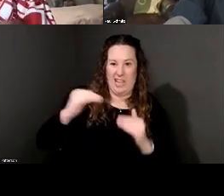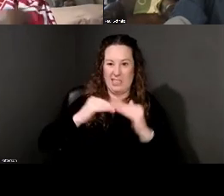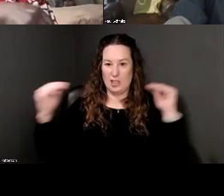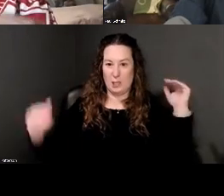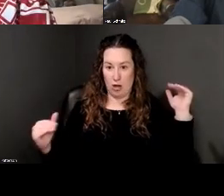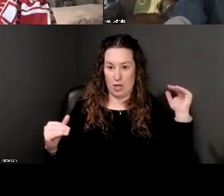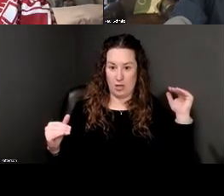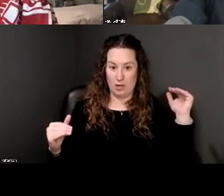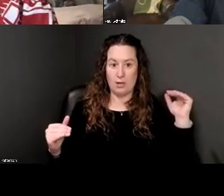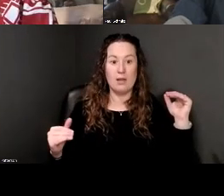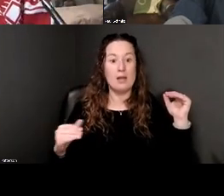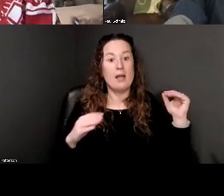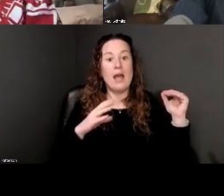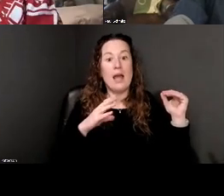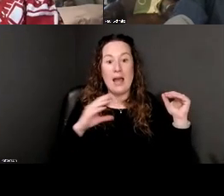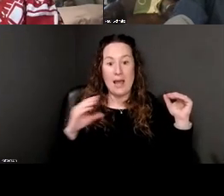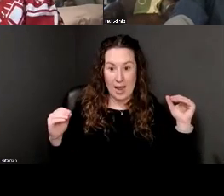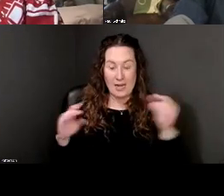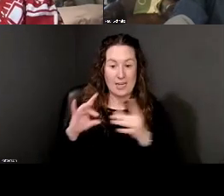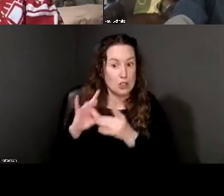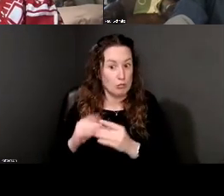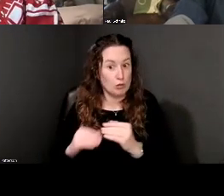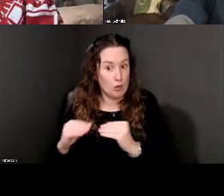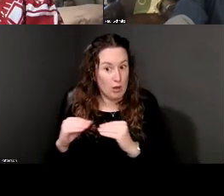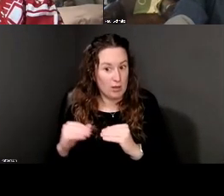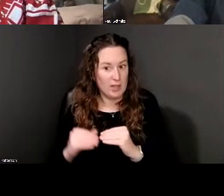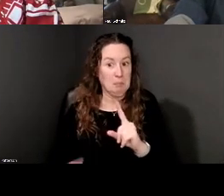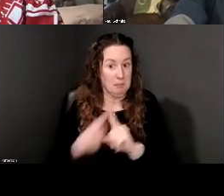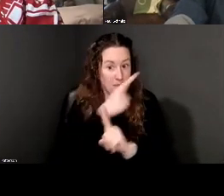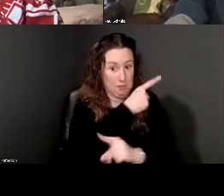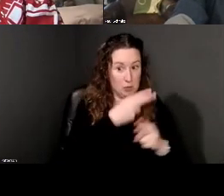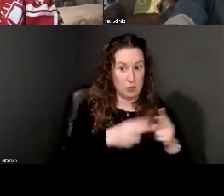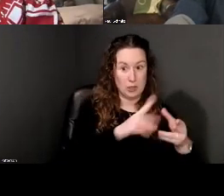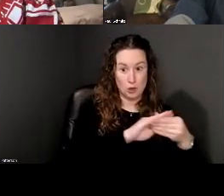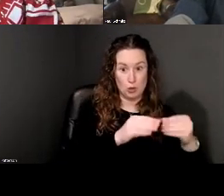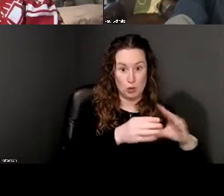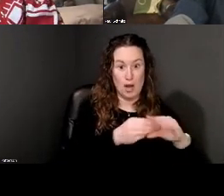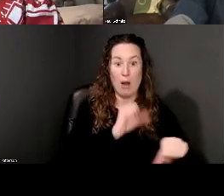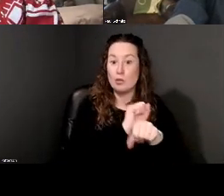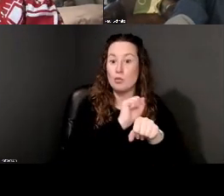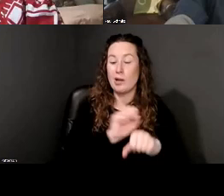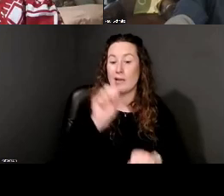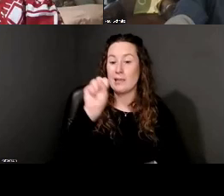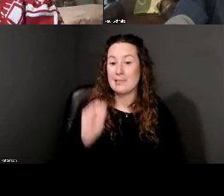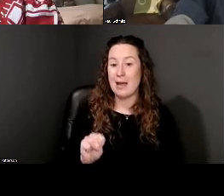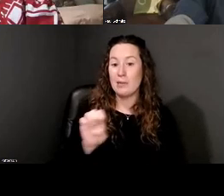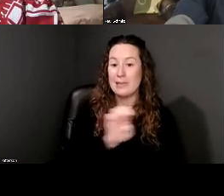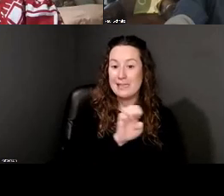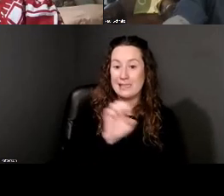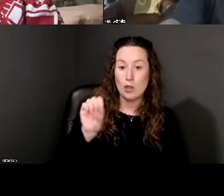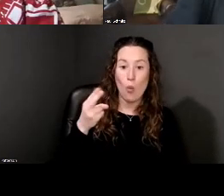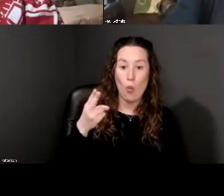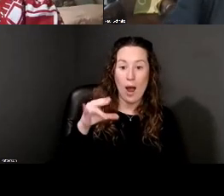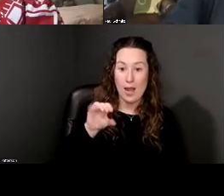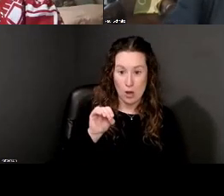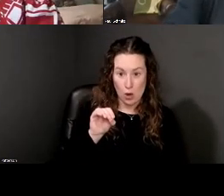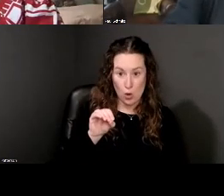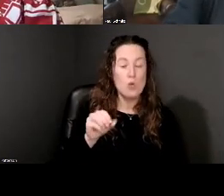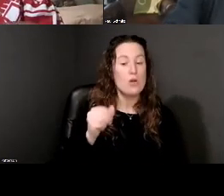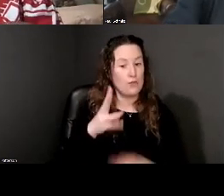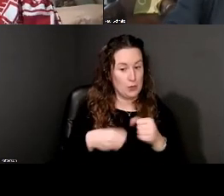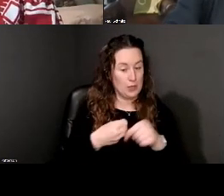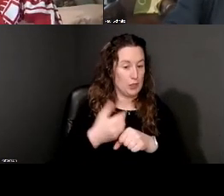and it tends to quell it. Quick story, when I was working in Southeast Ohio a couple of years